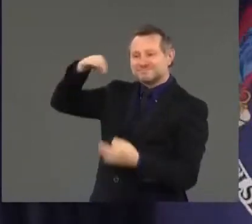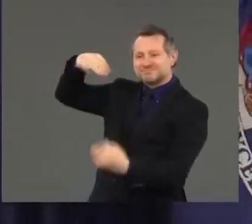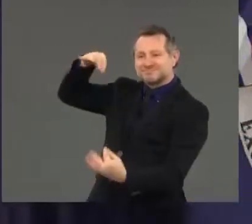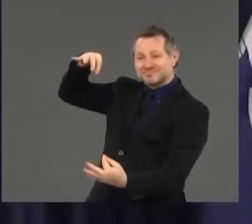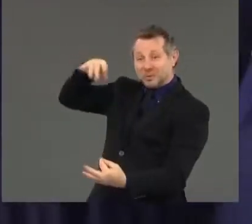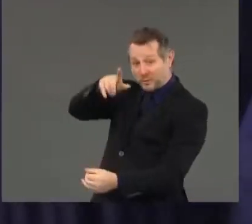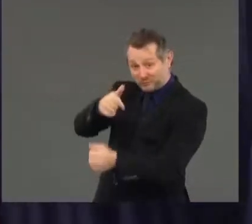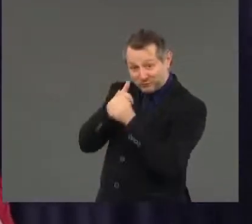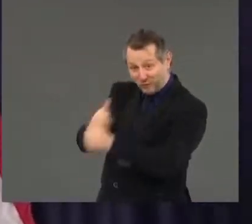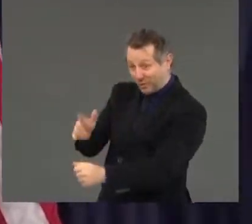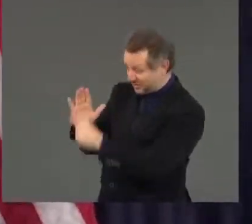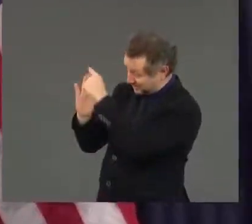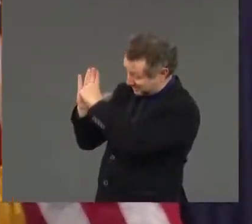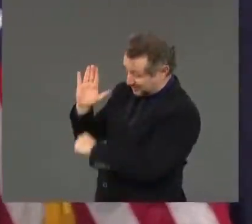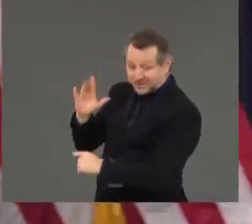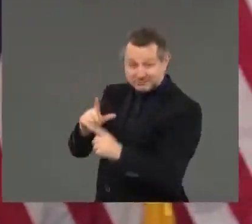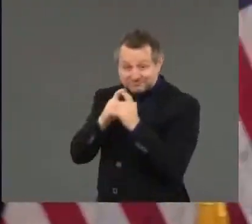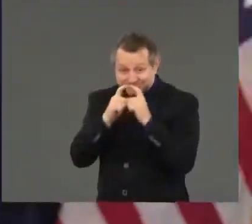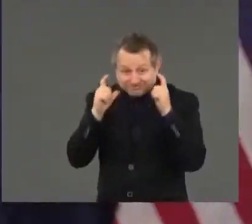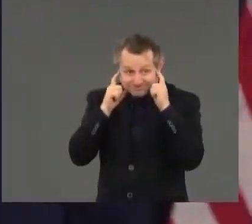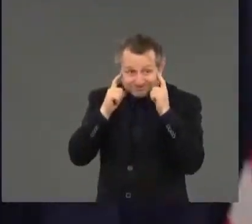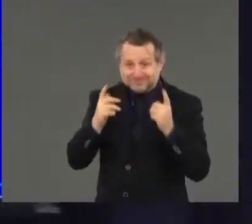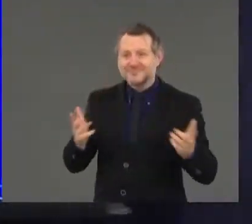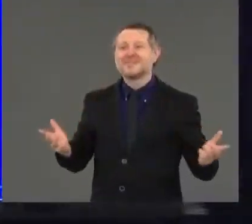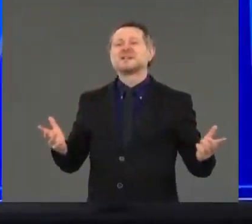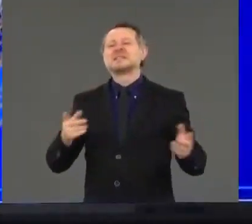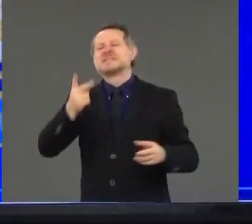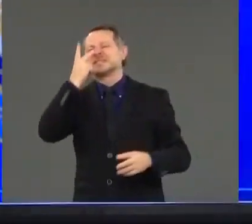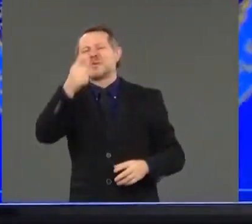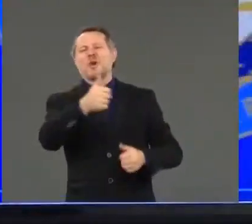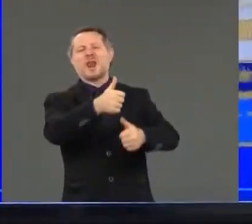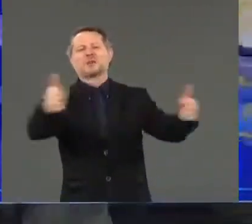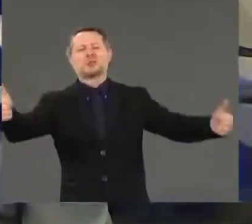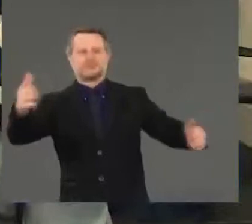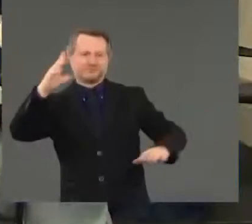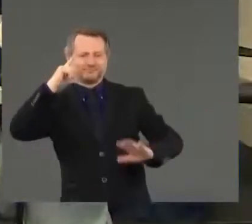people do. So I'm watching Zach Fink. I'll see you guys. Thank you.